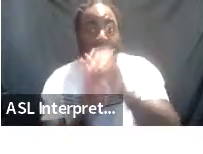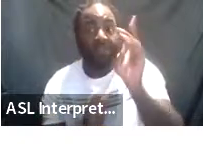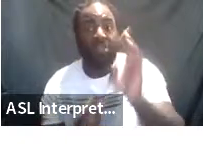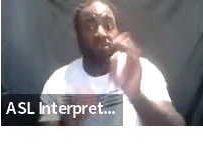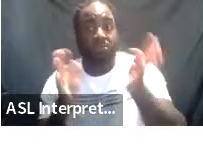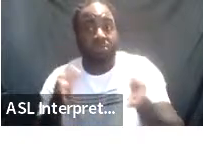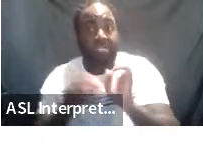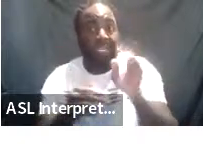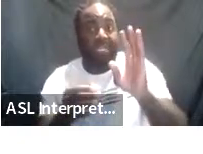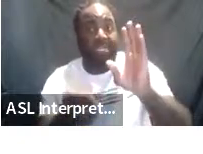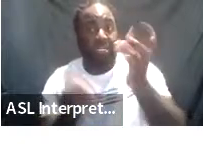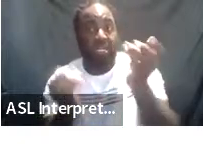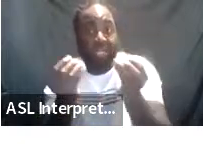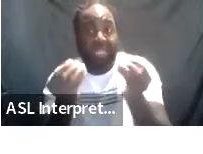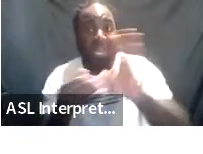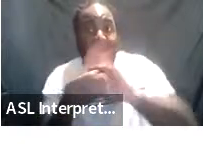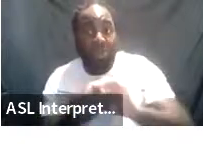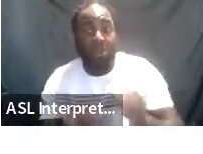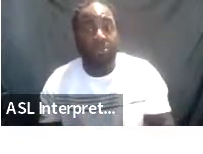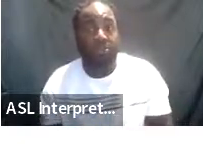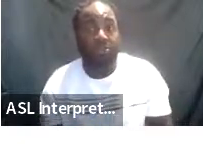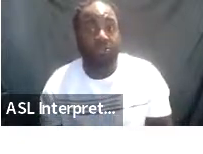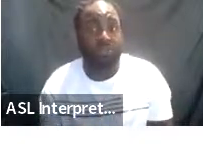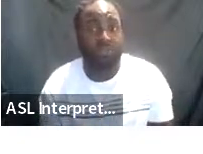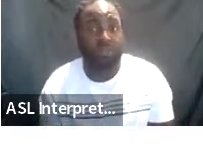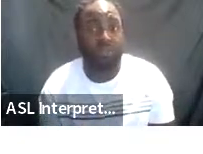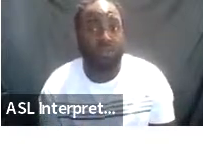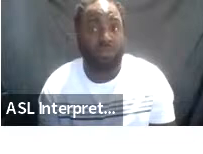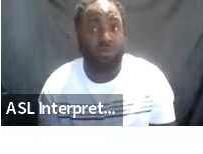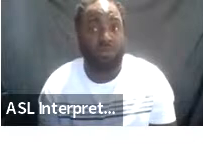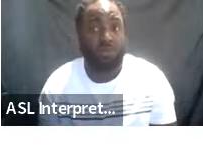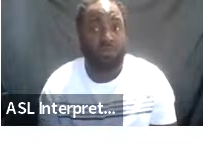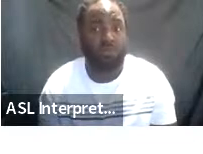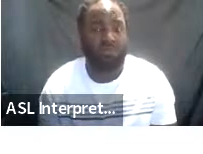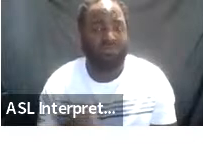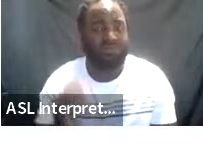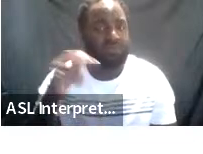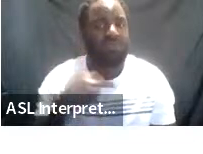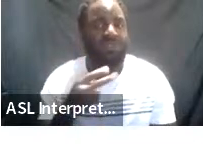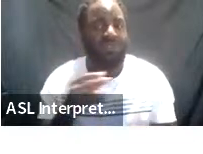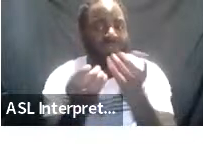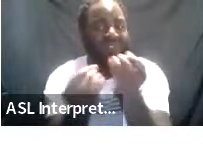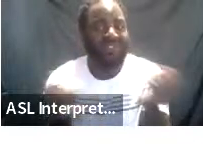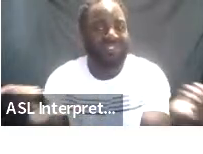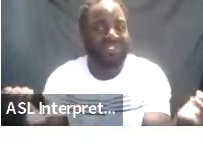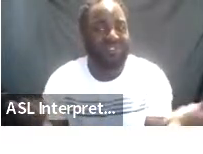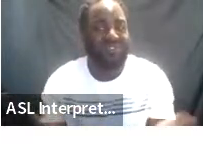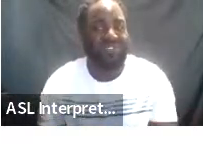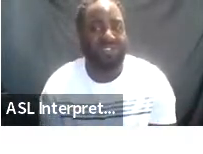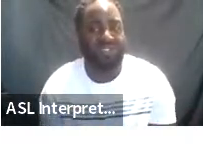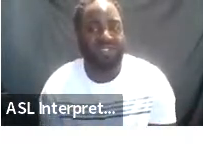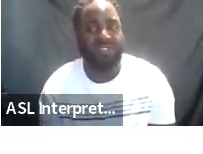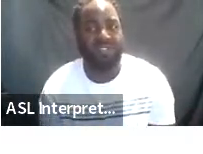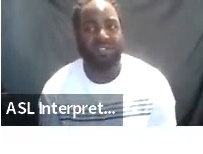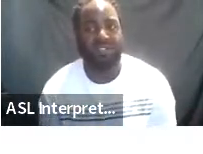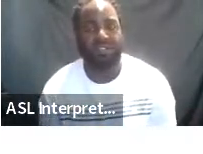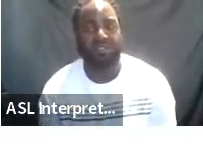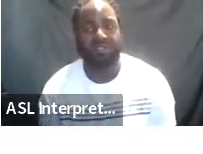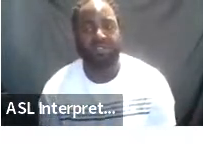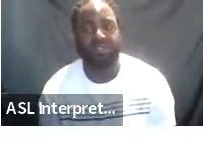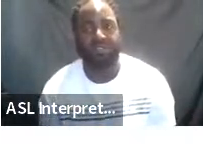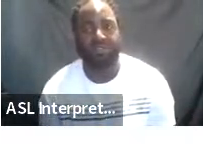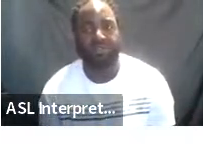be able to go up in height, or do they have to maintain the exterior dimensions for the buildings? And just to clarify,